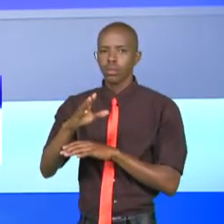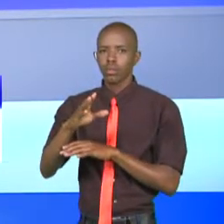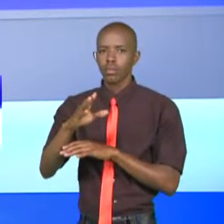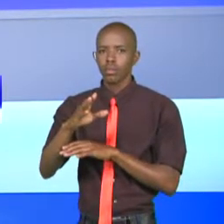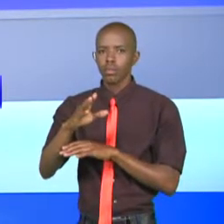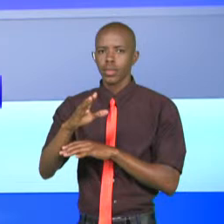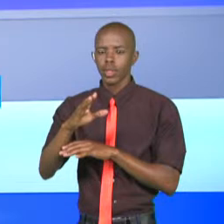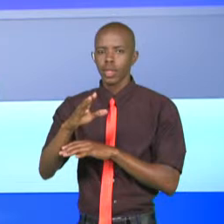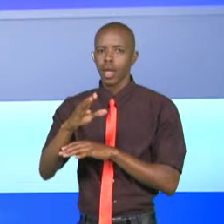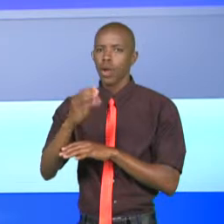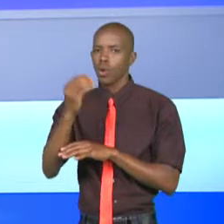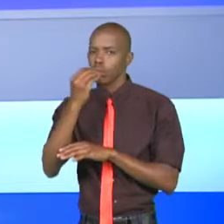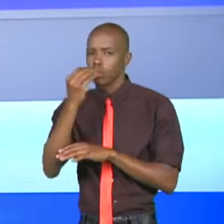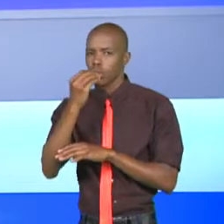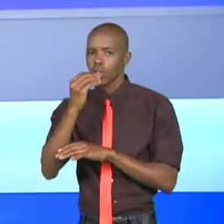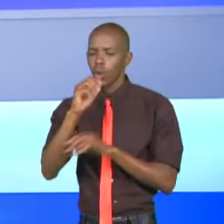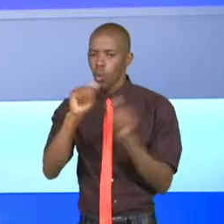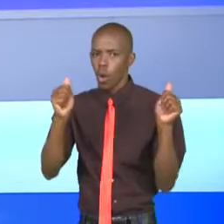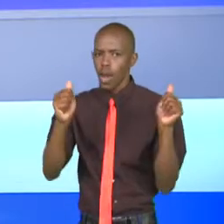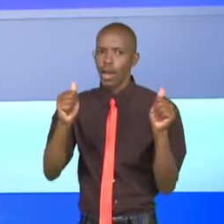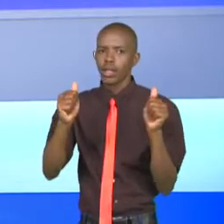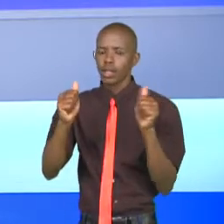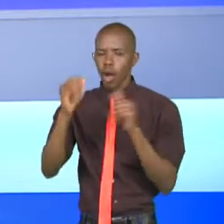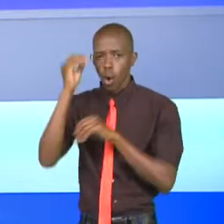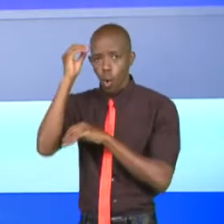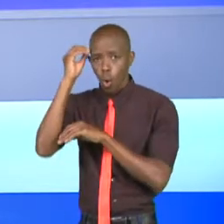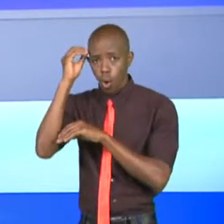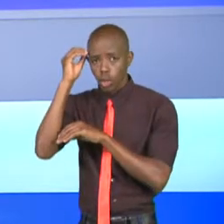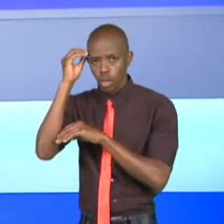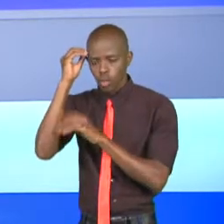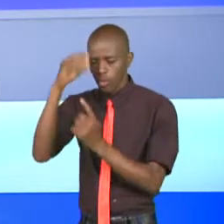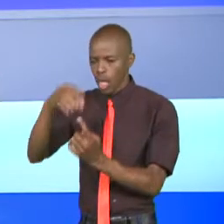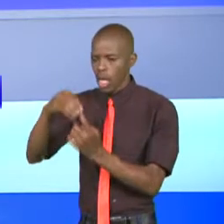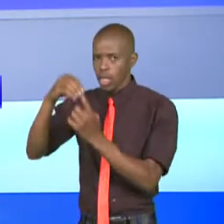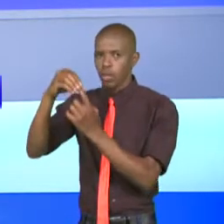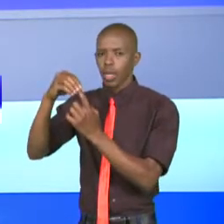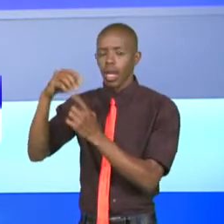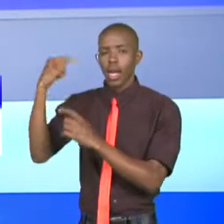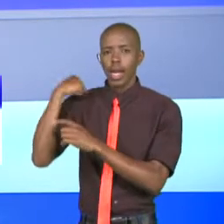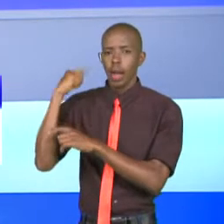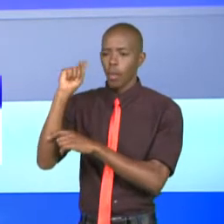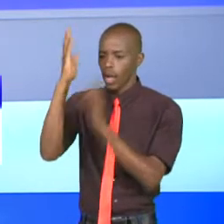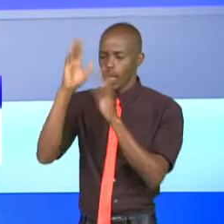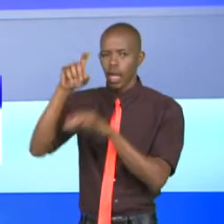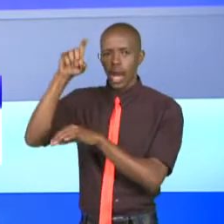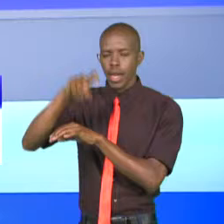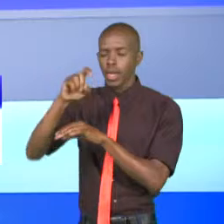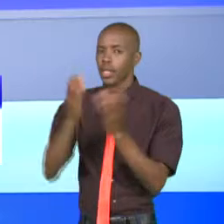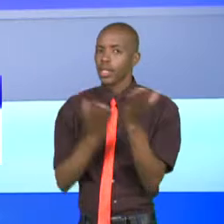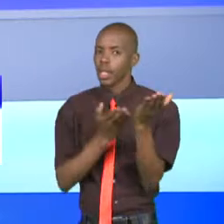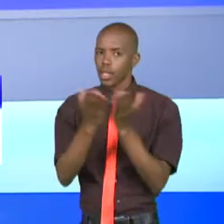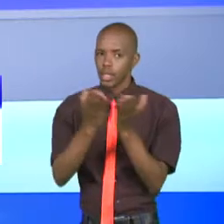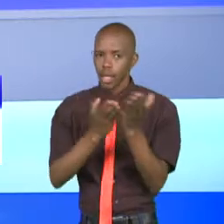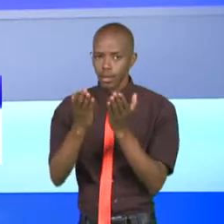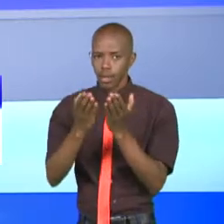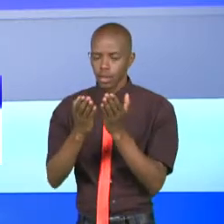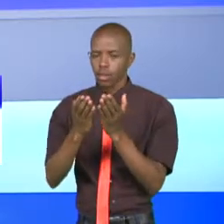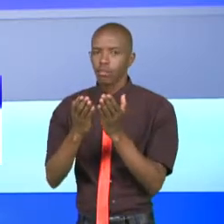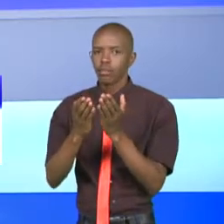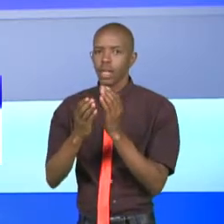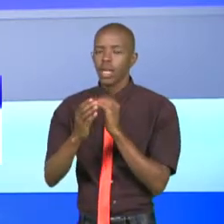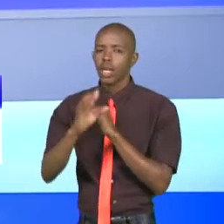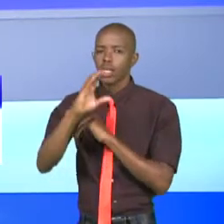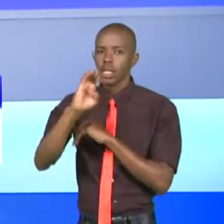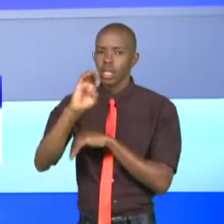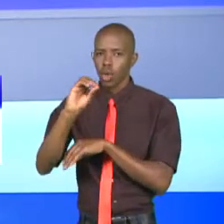and dietetic courses due to the poor ration of the specialists to the number of Kenyans in need of the services. This is according to the